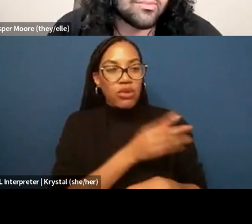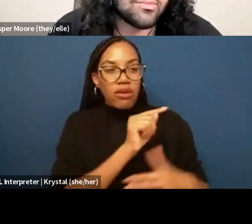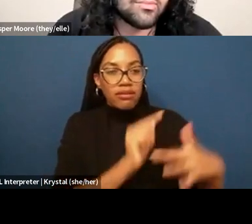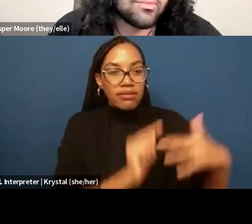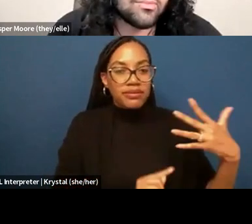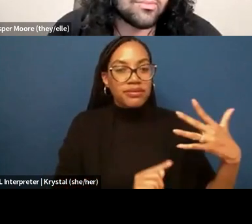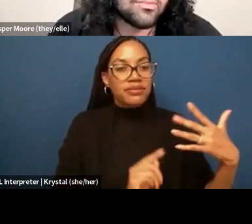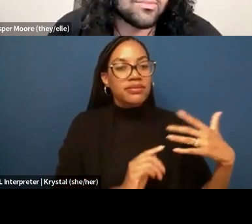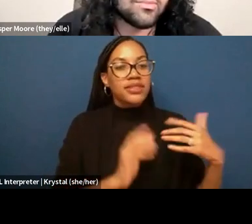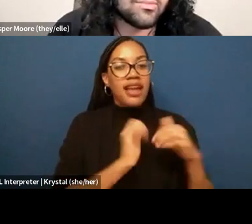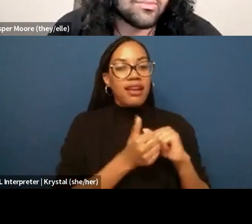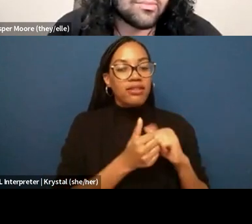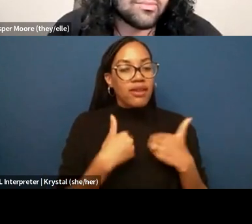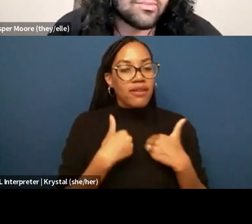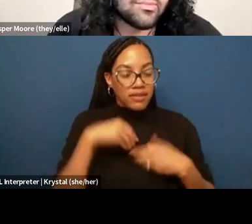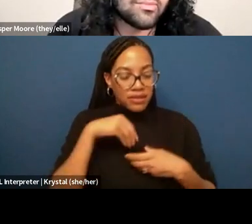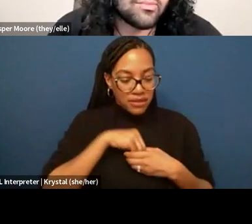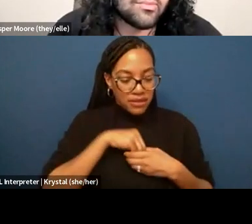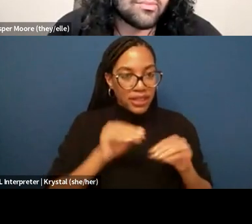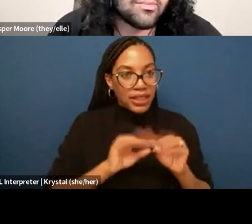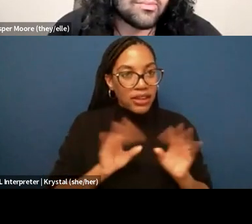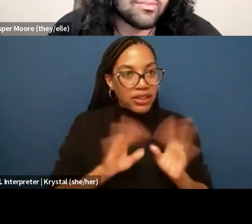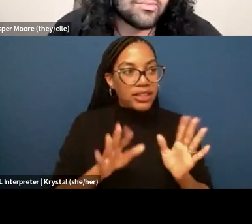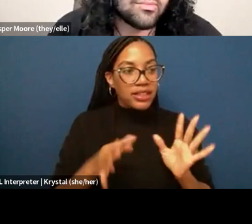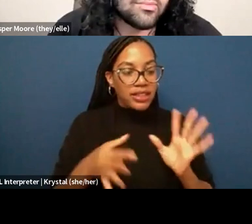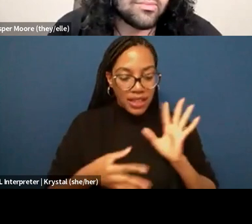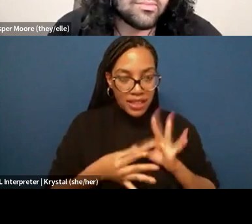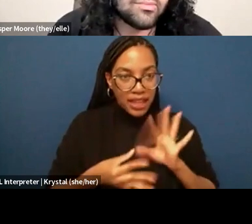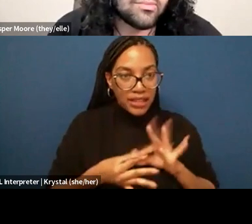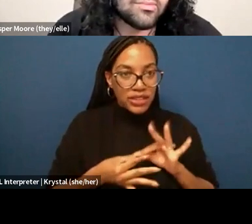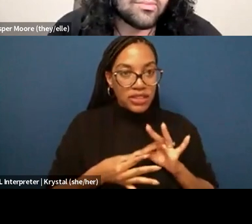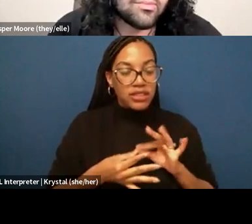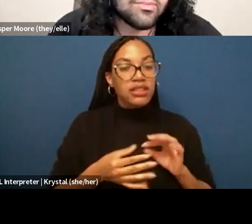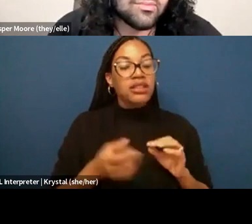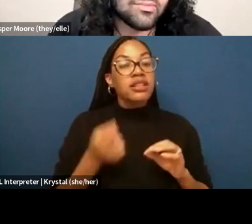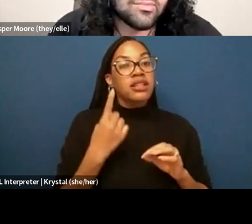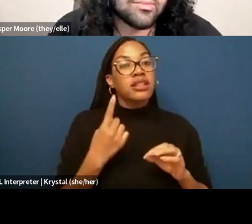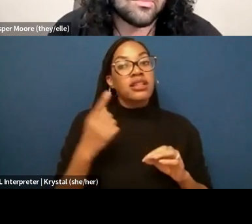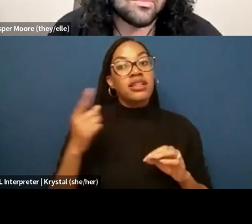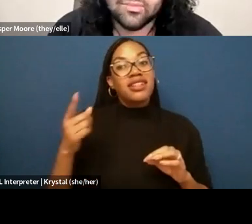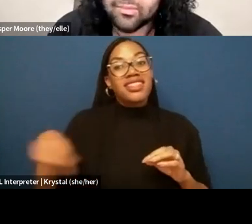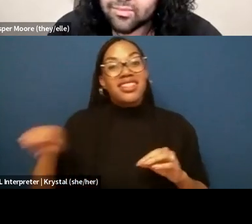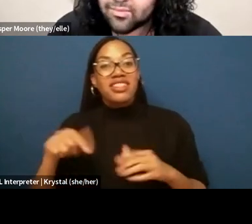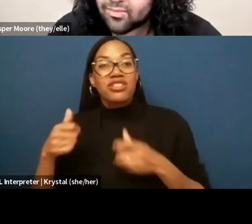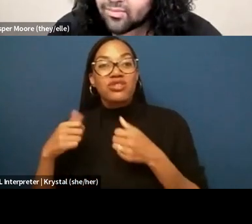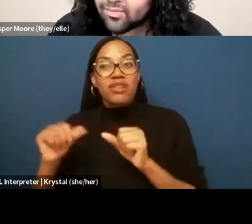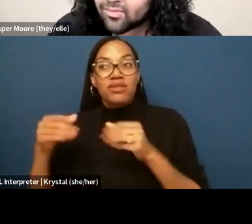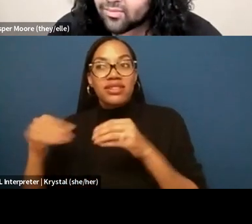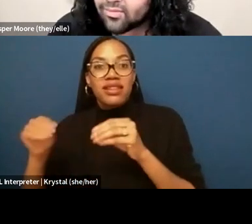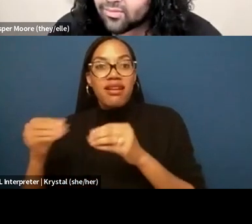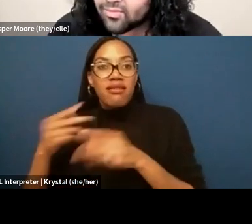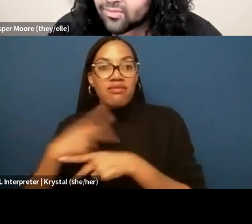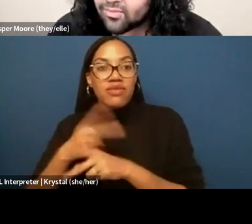connection, because they're contrary to selling a product, they're contrary to building out the